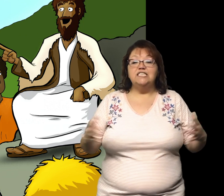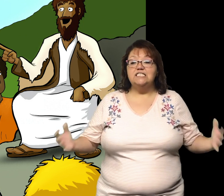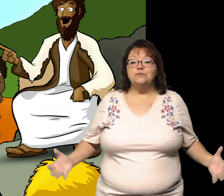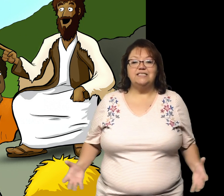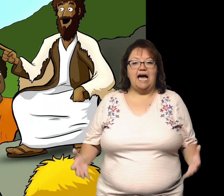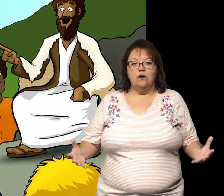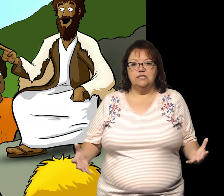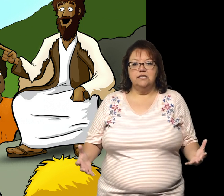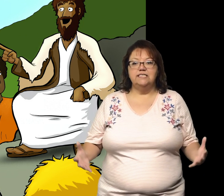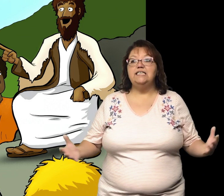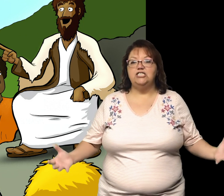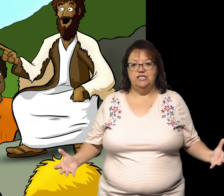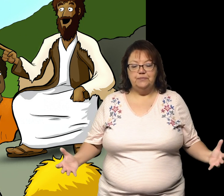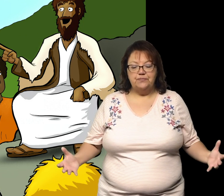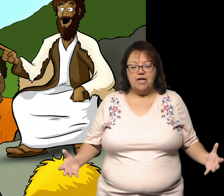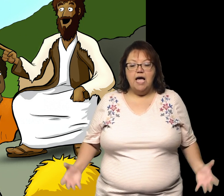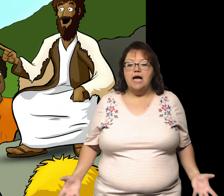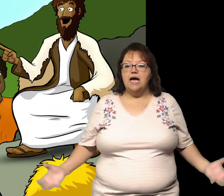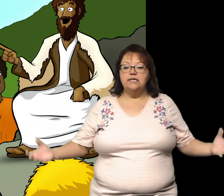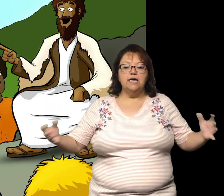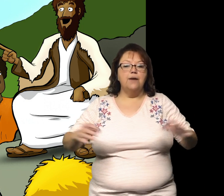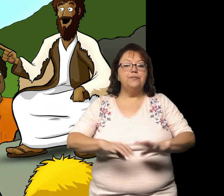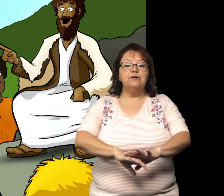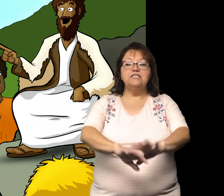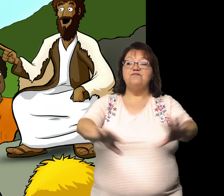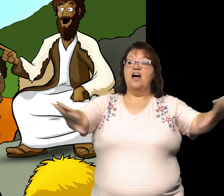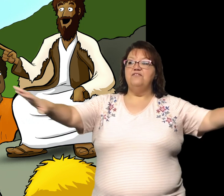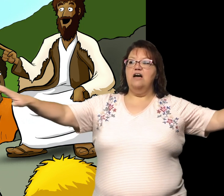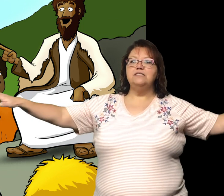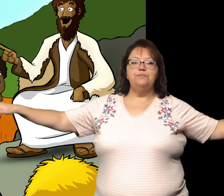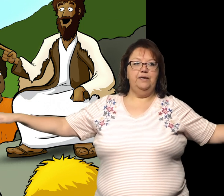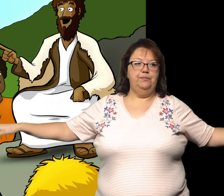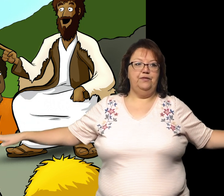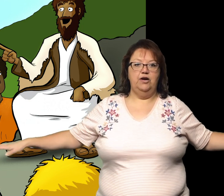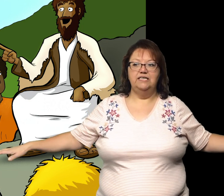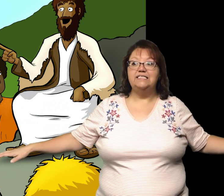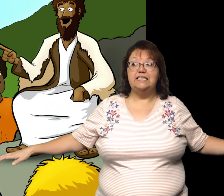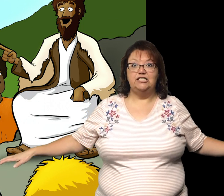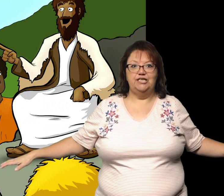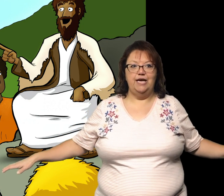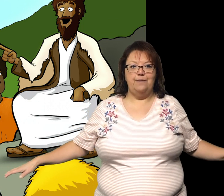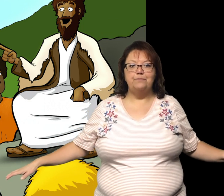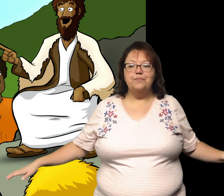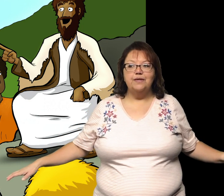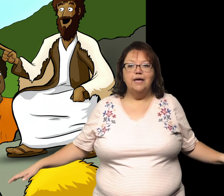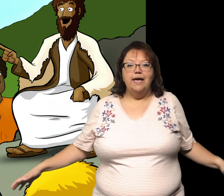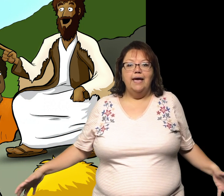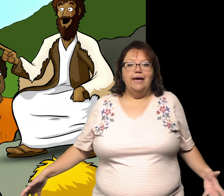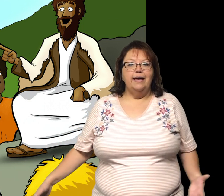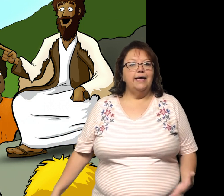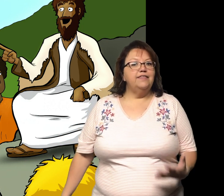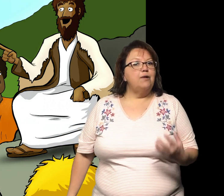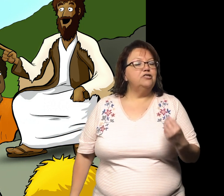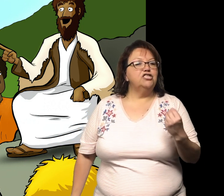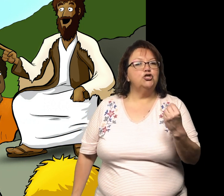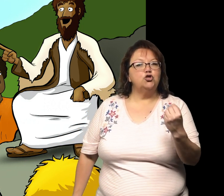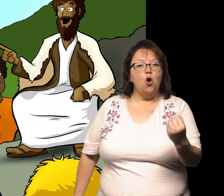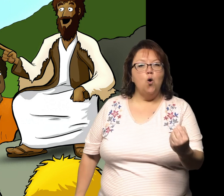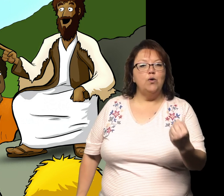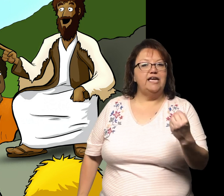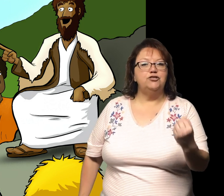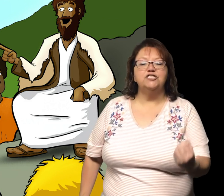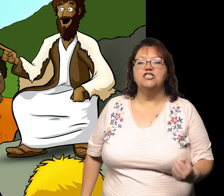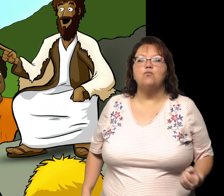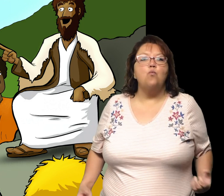So Jesus was out teaching, and there was 5,000 people there listening to him. And they were just